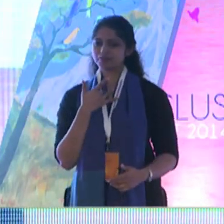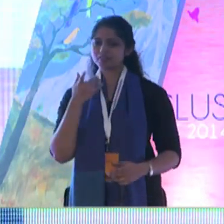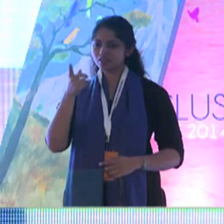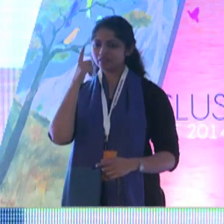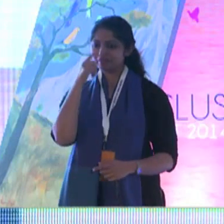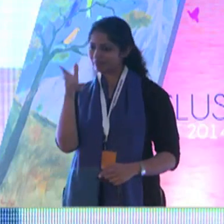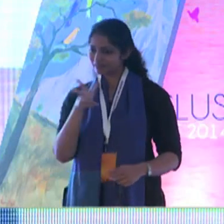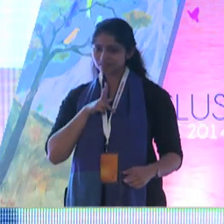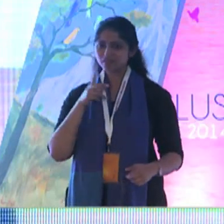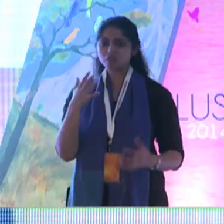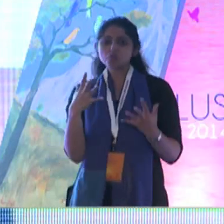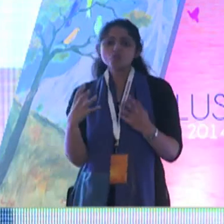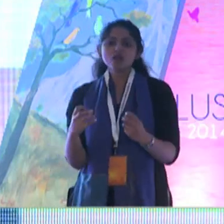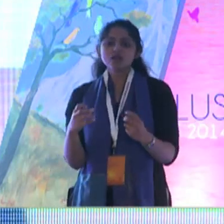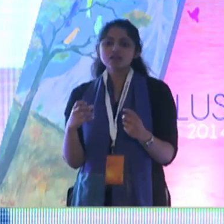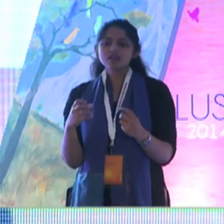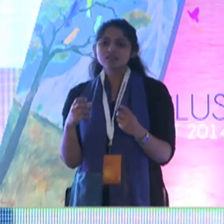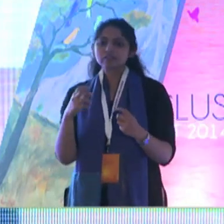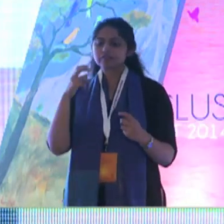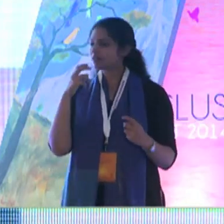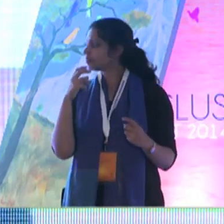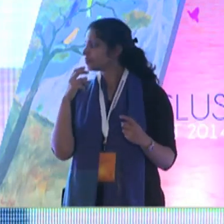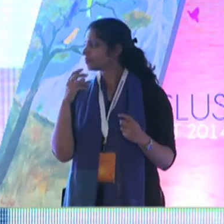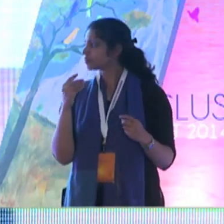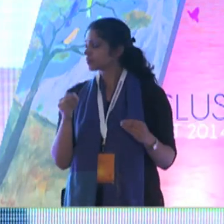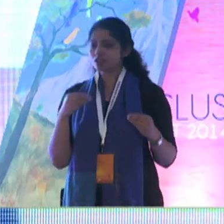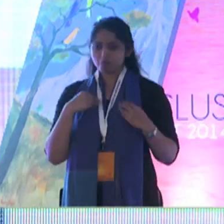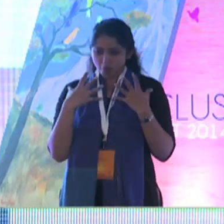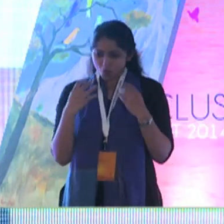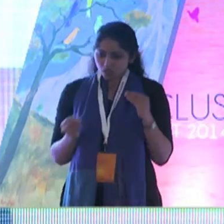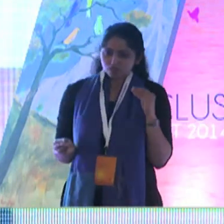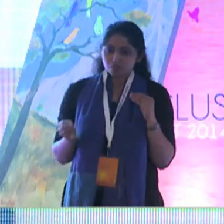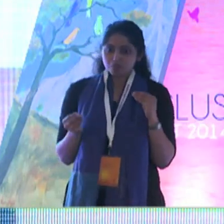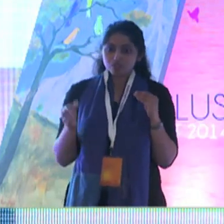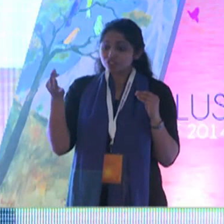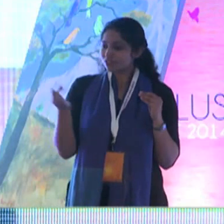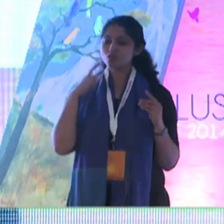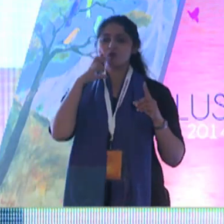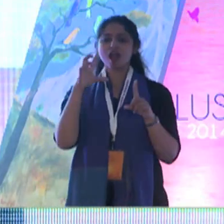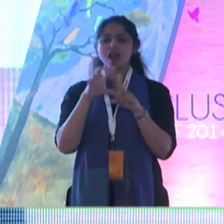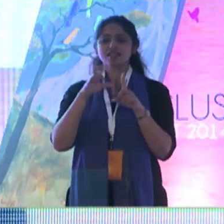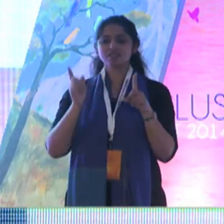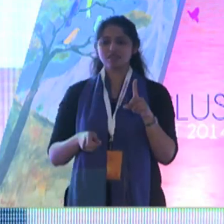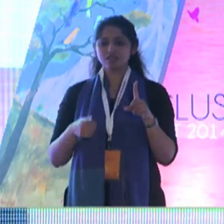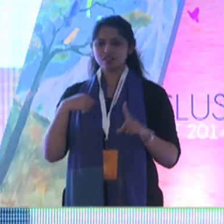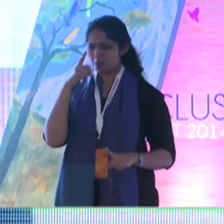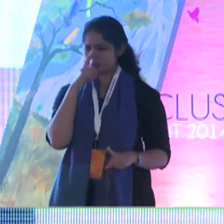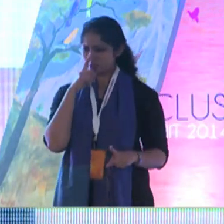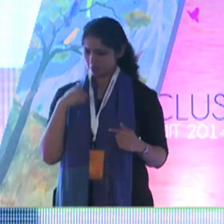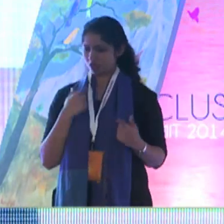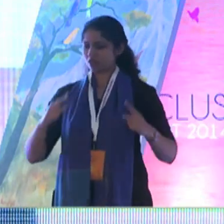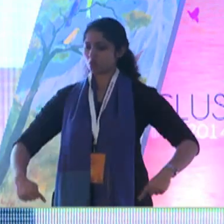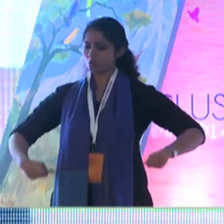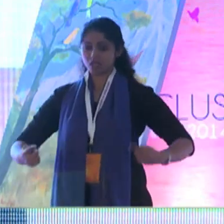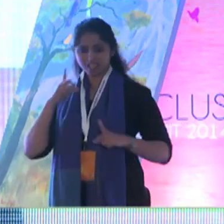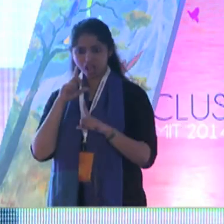she says, Arnab, all I was craving for a new identity, not just the identity of a wheelchair. So I